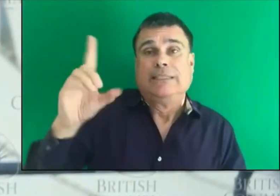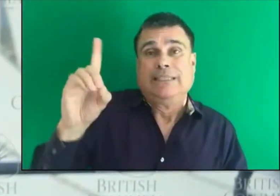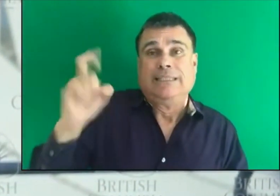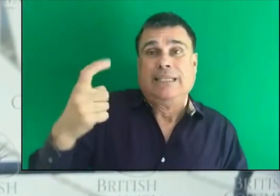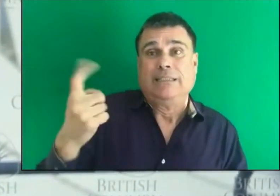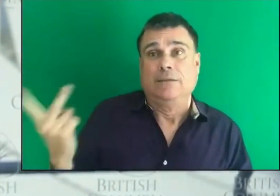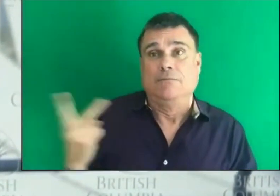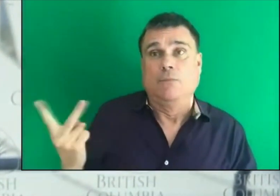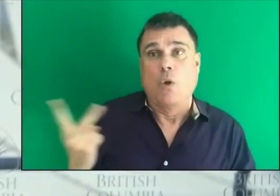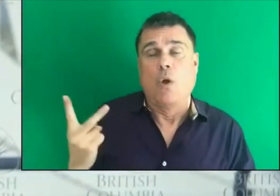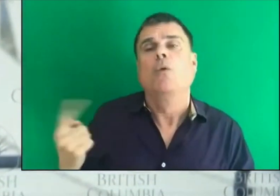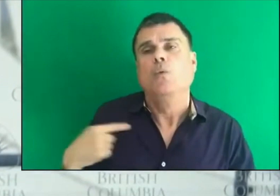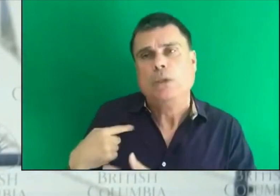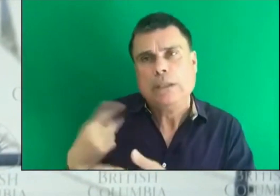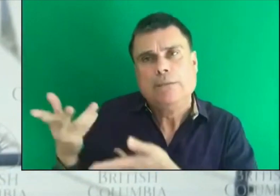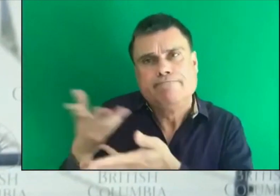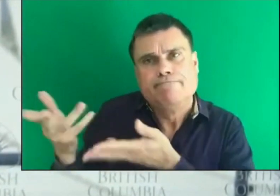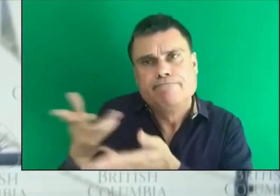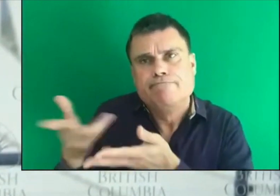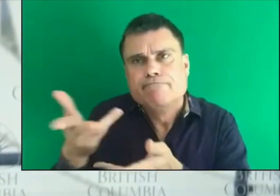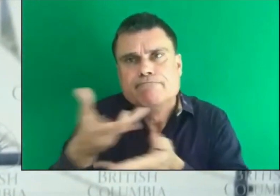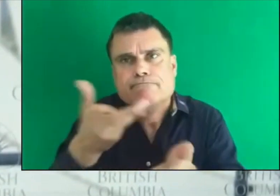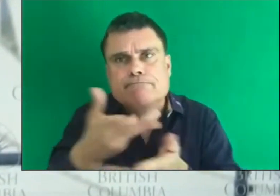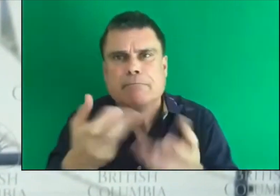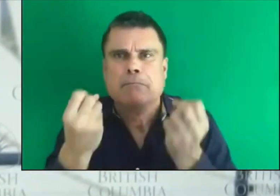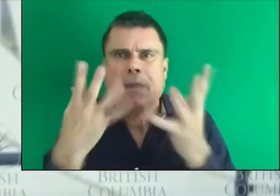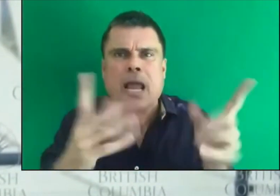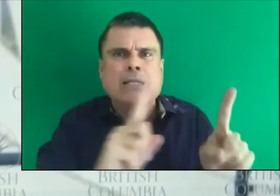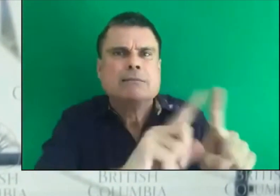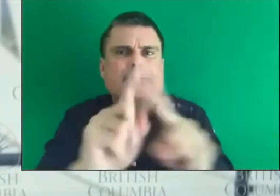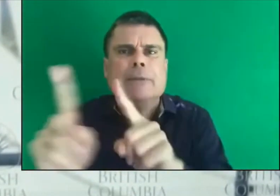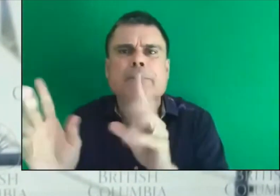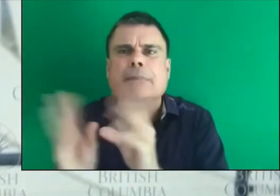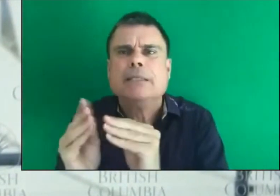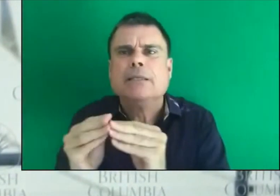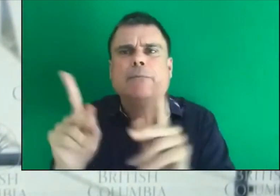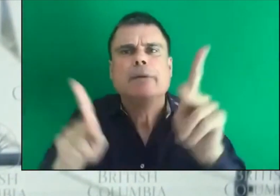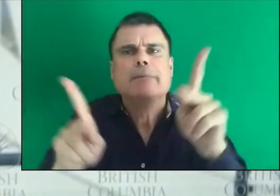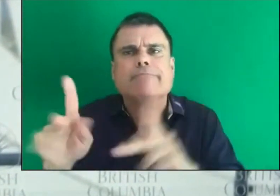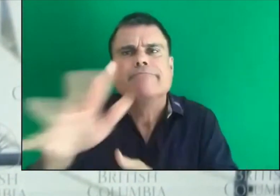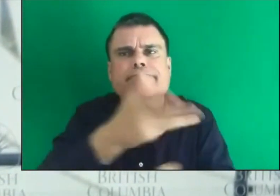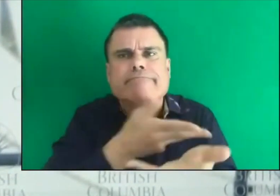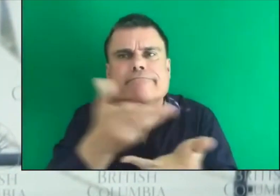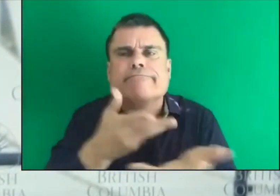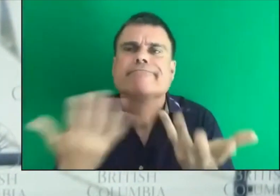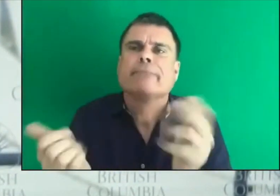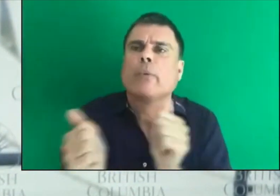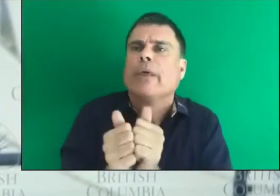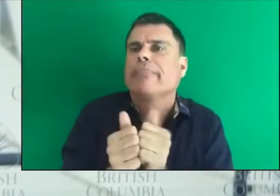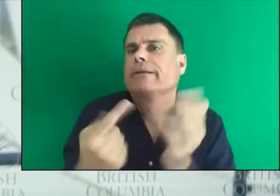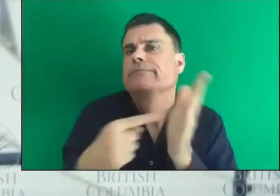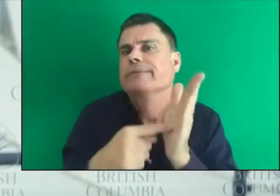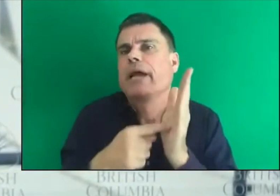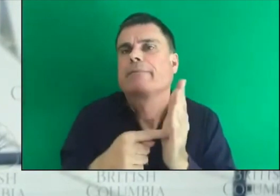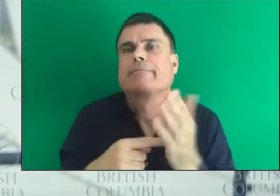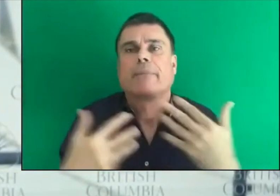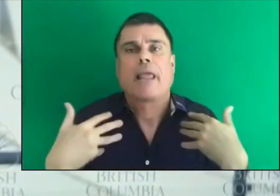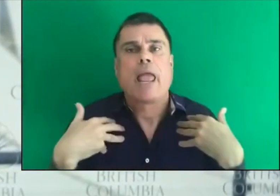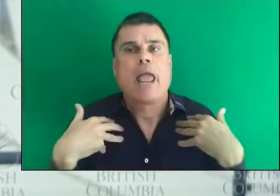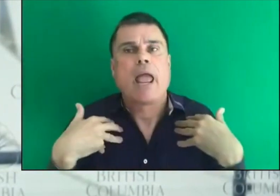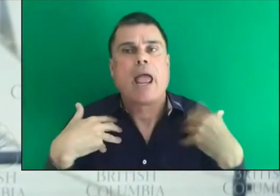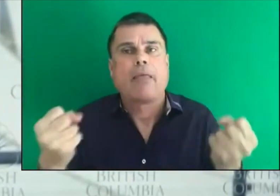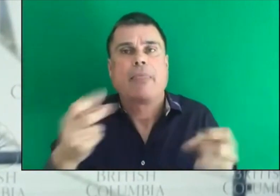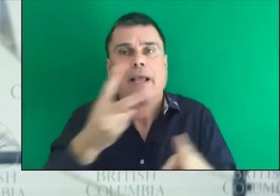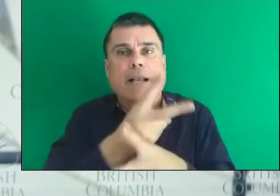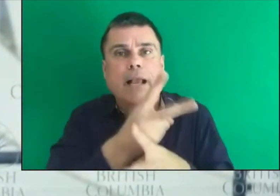yesterday? So I cannot comment on that meeting because I don't have any knowledge about it, but I can tell you that I have been working, and Minister